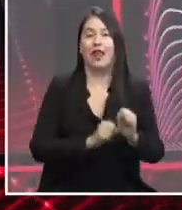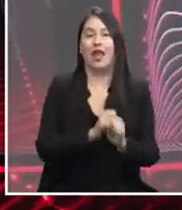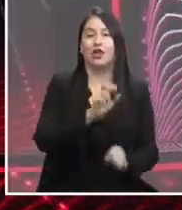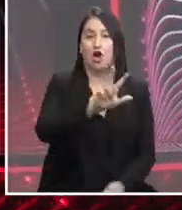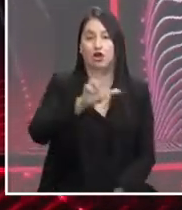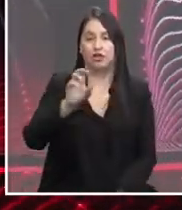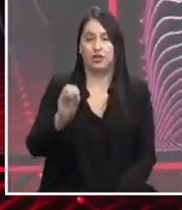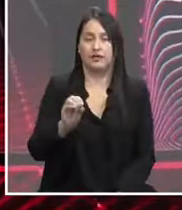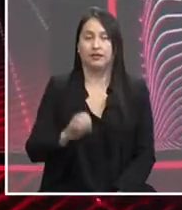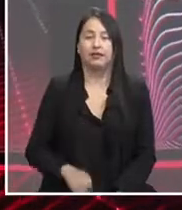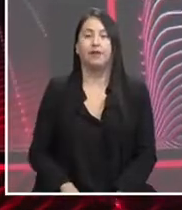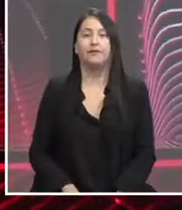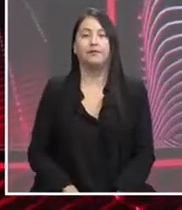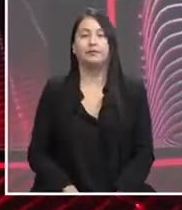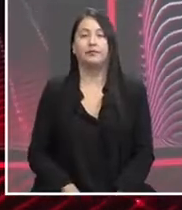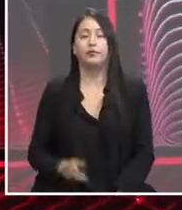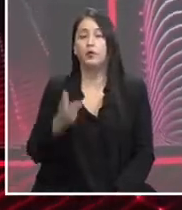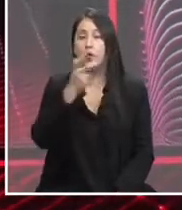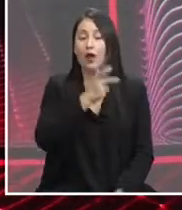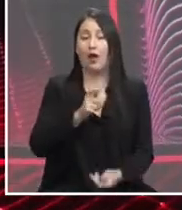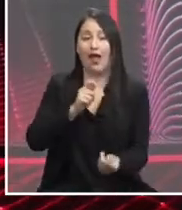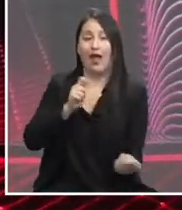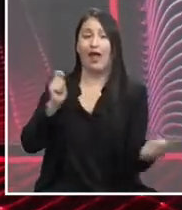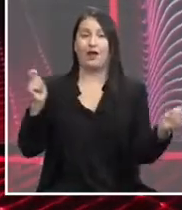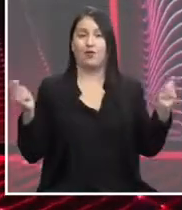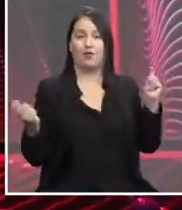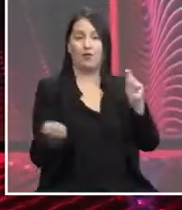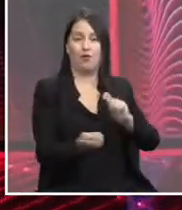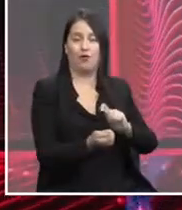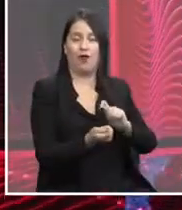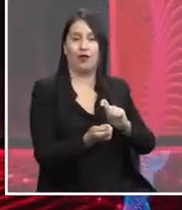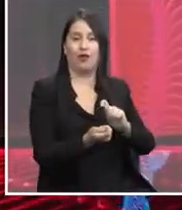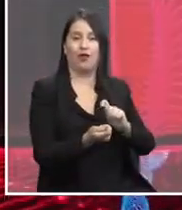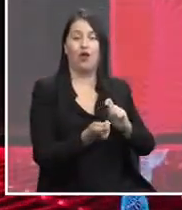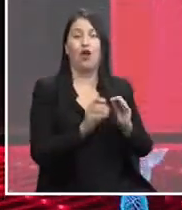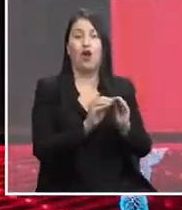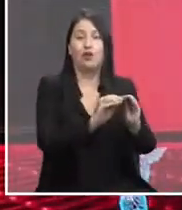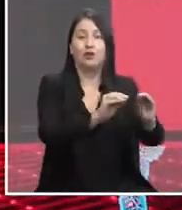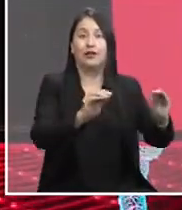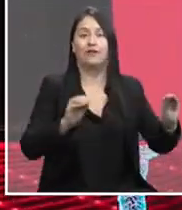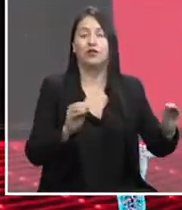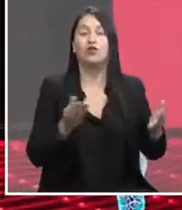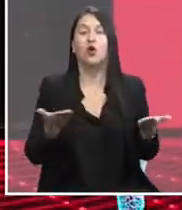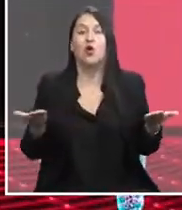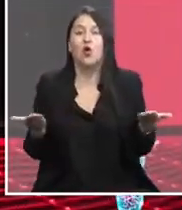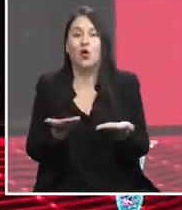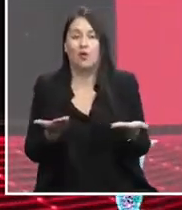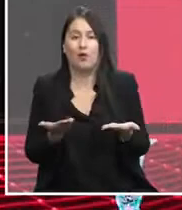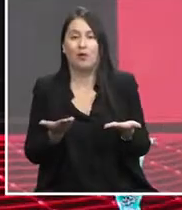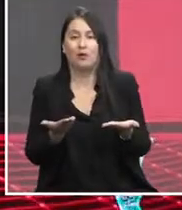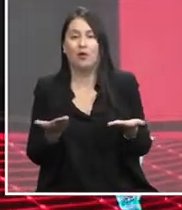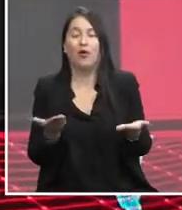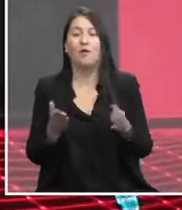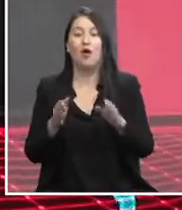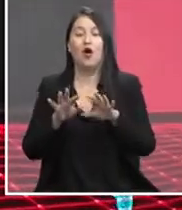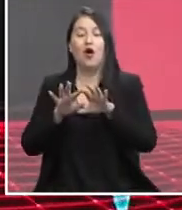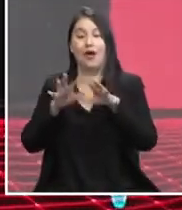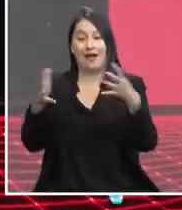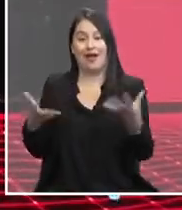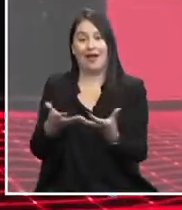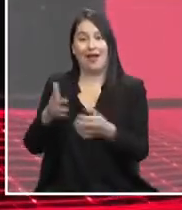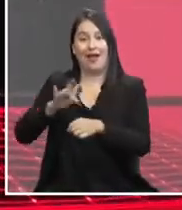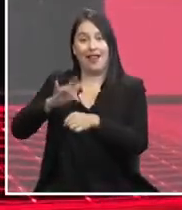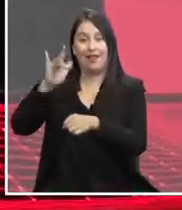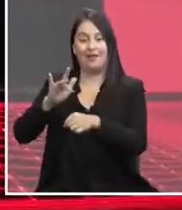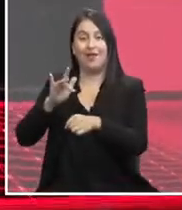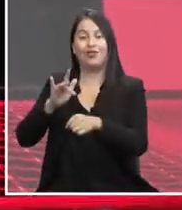to concerns about the way warming would change the climate of the planet. Shortly thereafter, the world